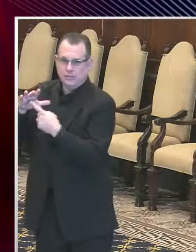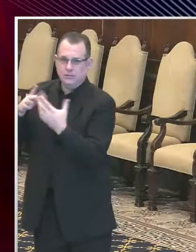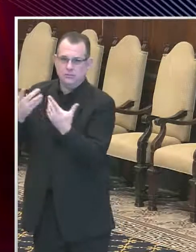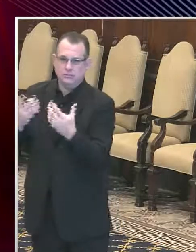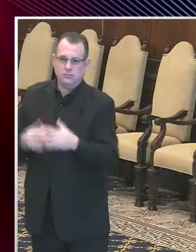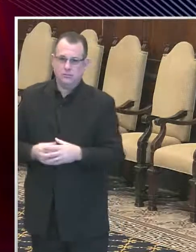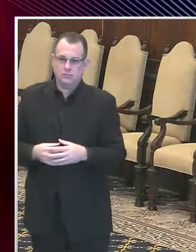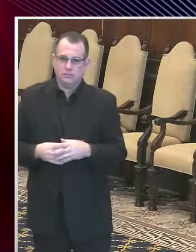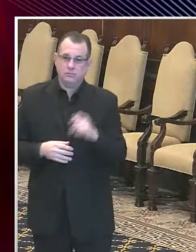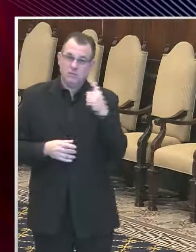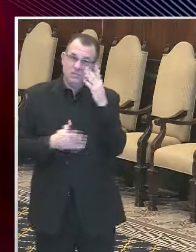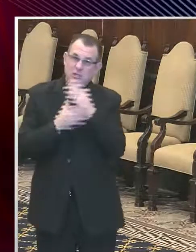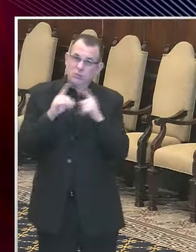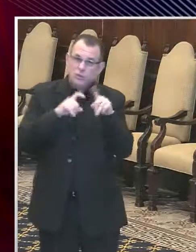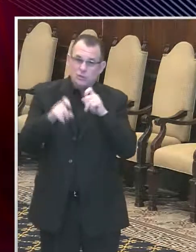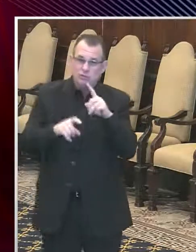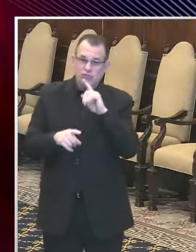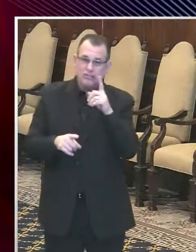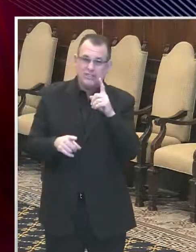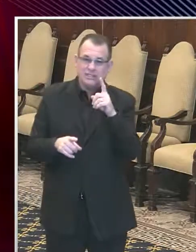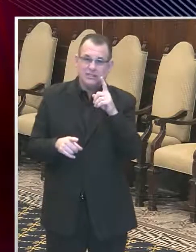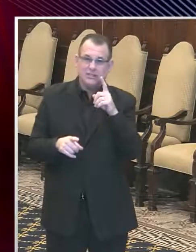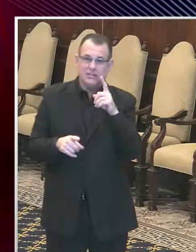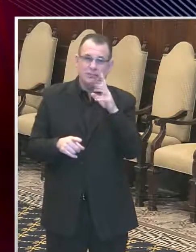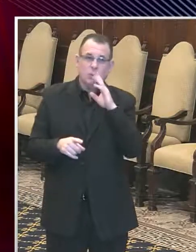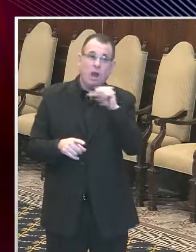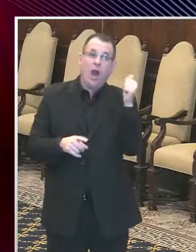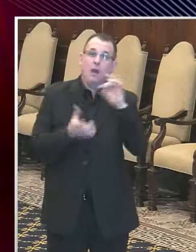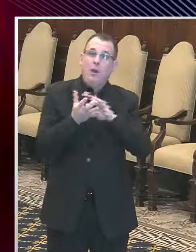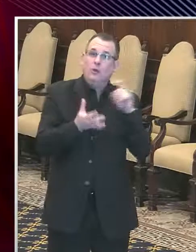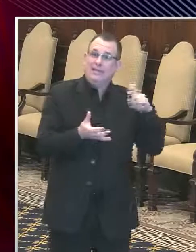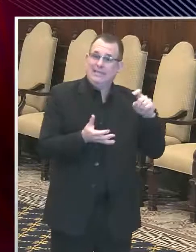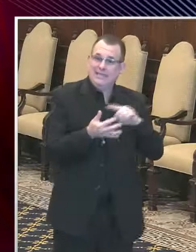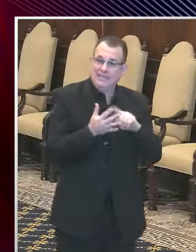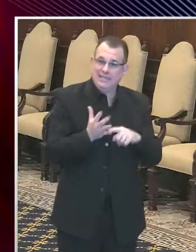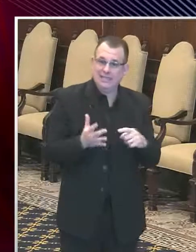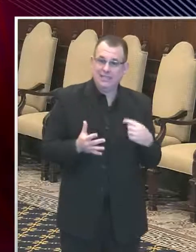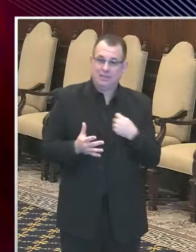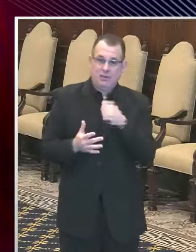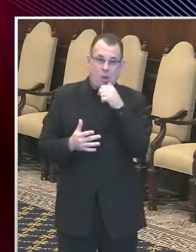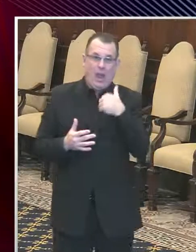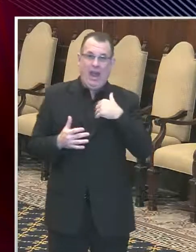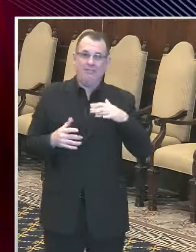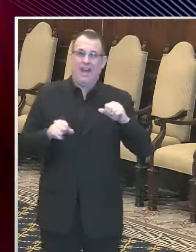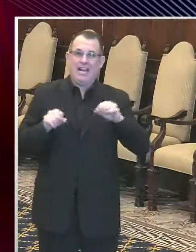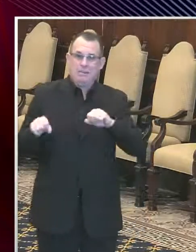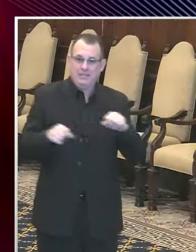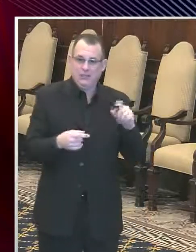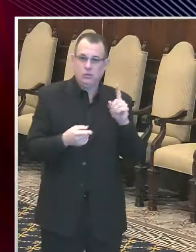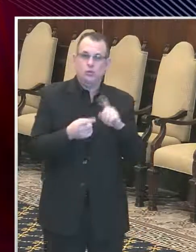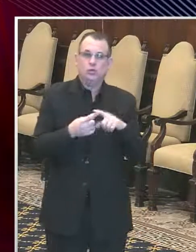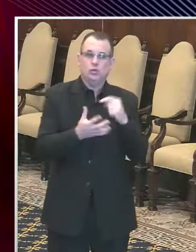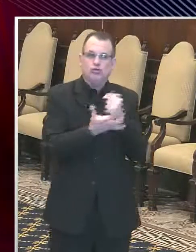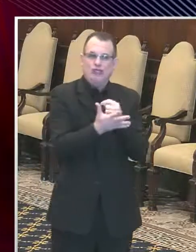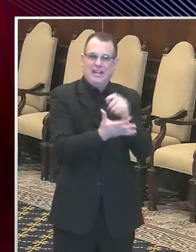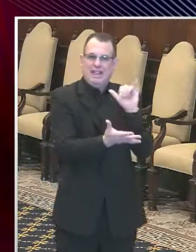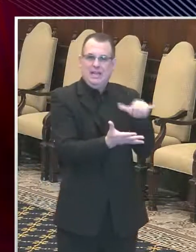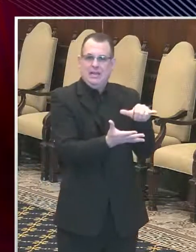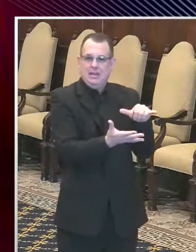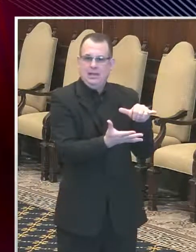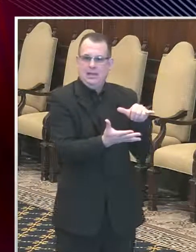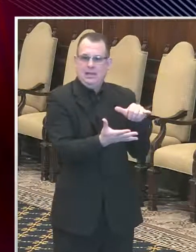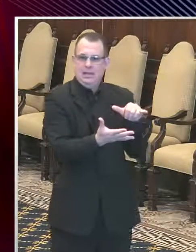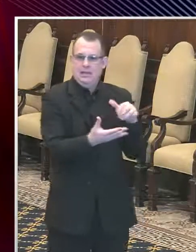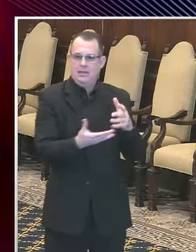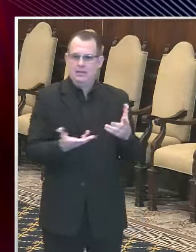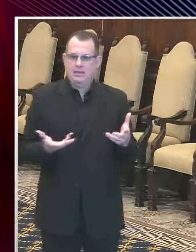what other medical needs the individual has. We don't have the capacity to treat significant